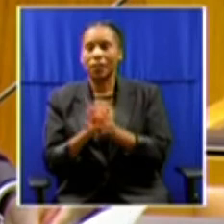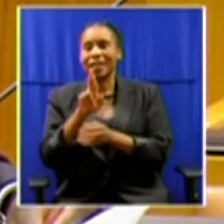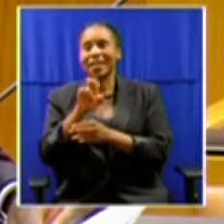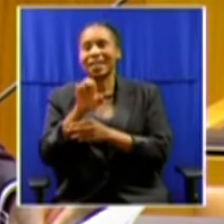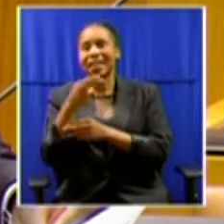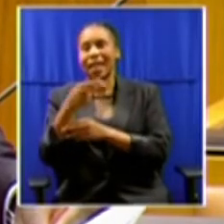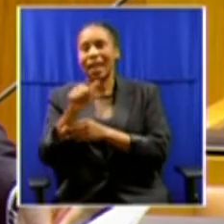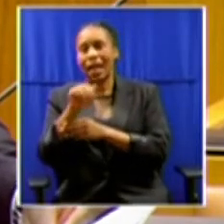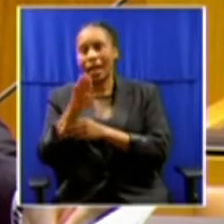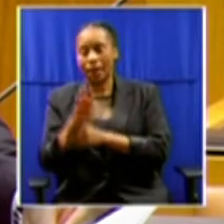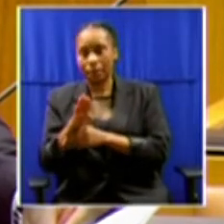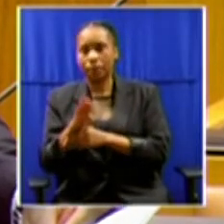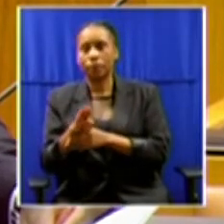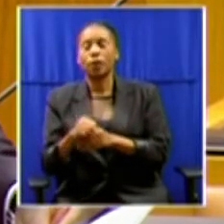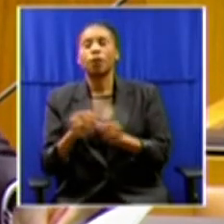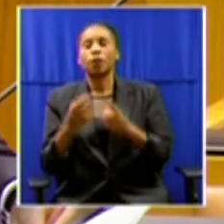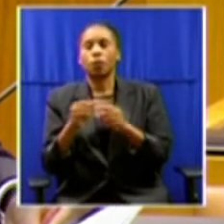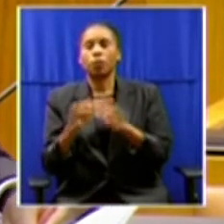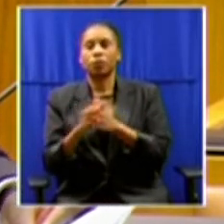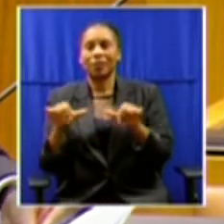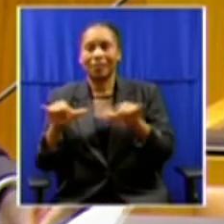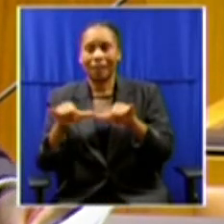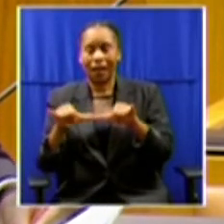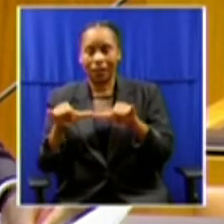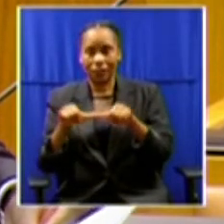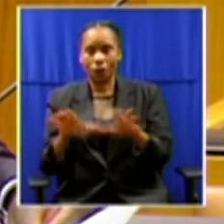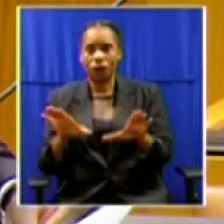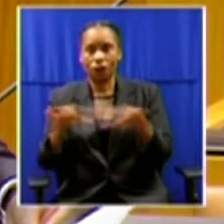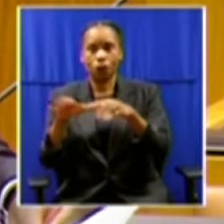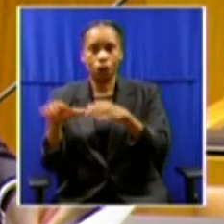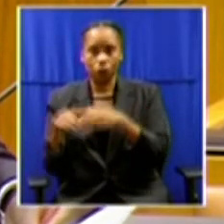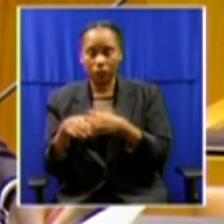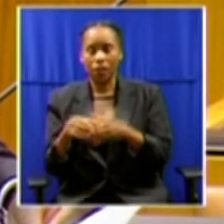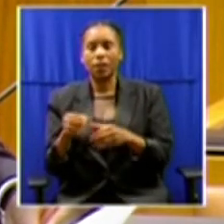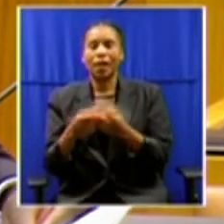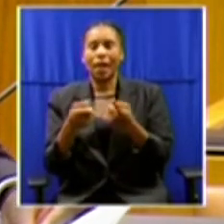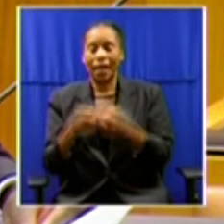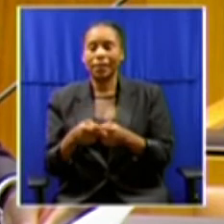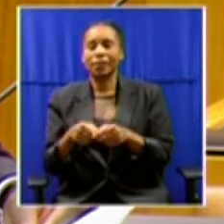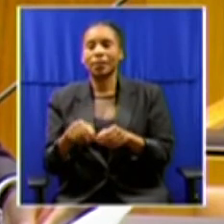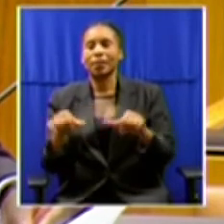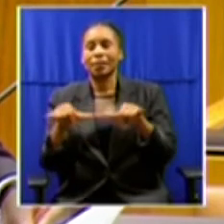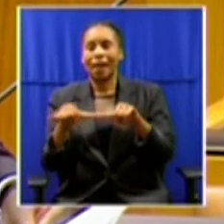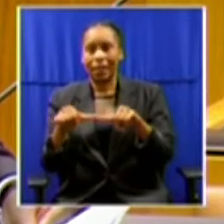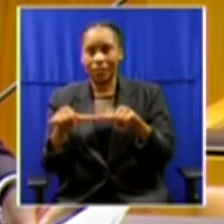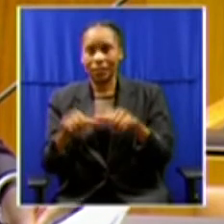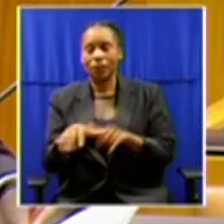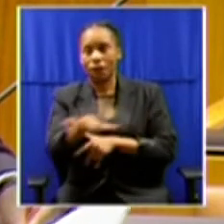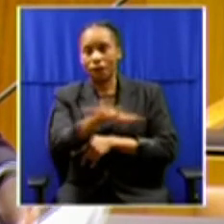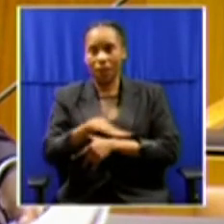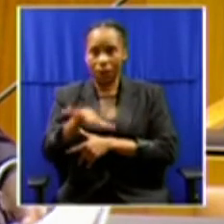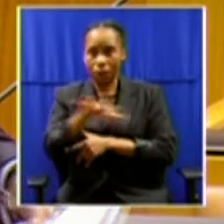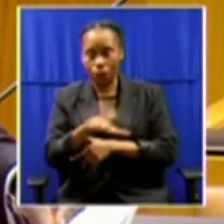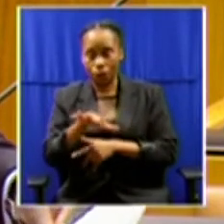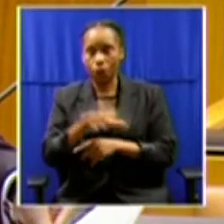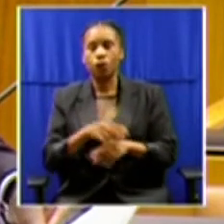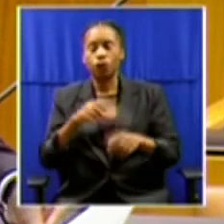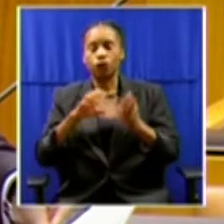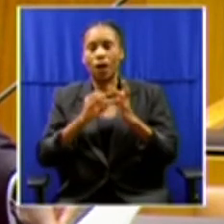size of the groups and work teams still depends on the size of the venue in adherence to the COVID-19 health